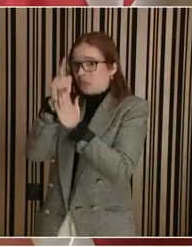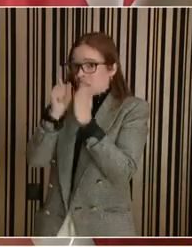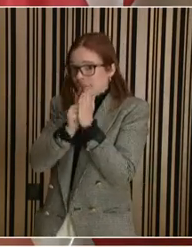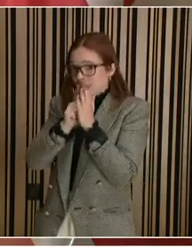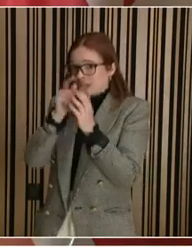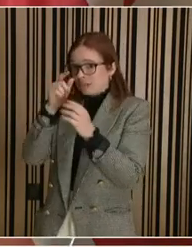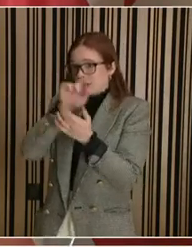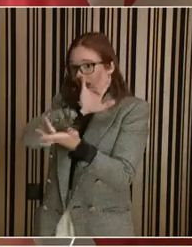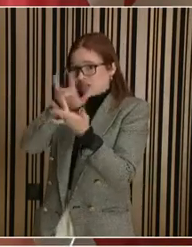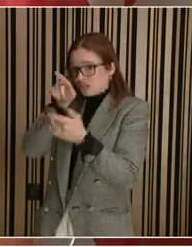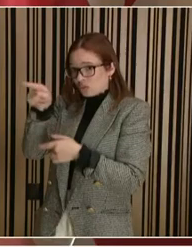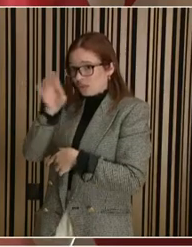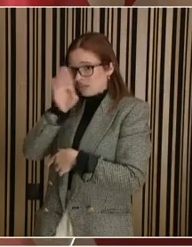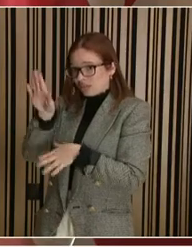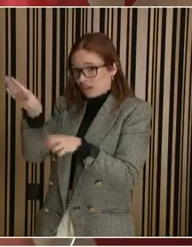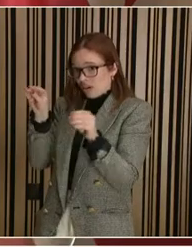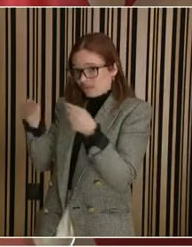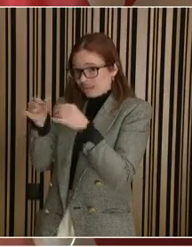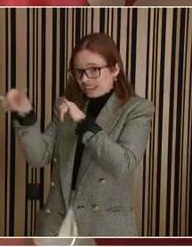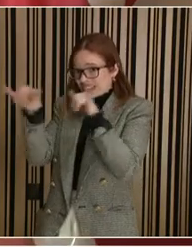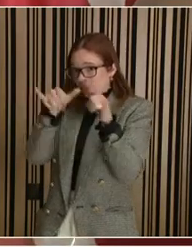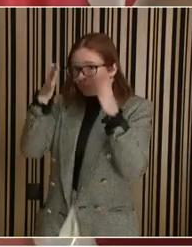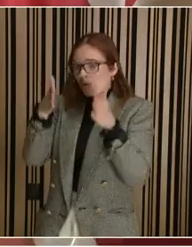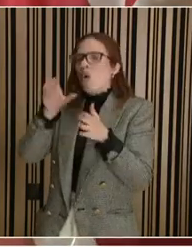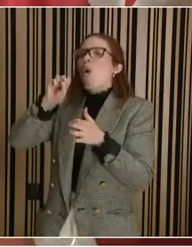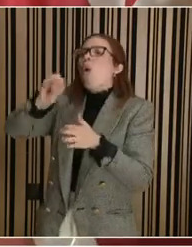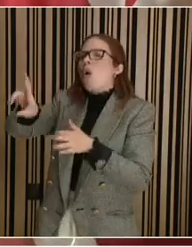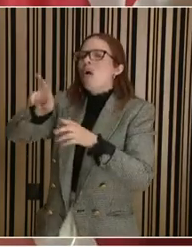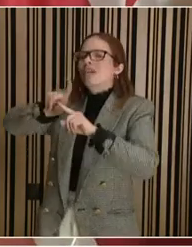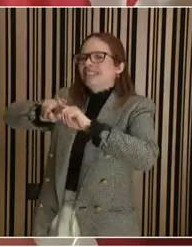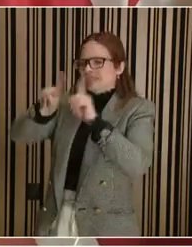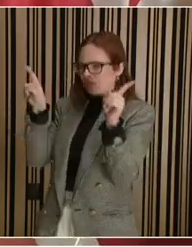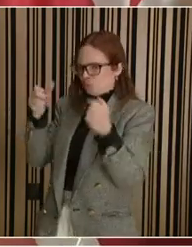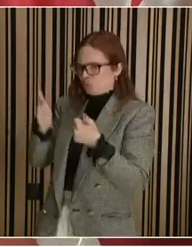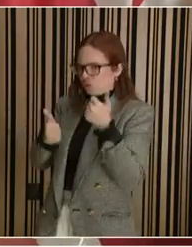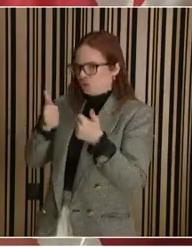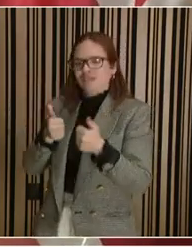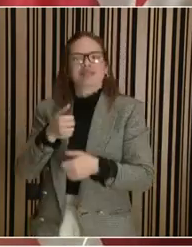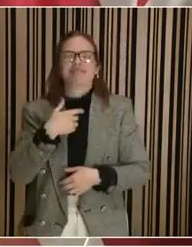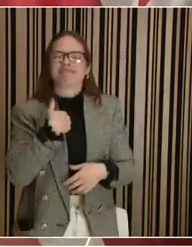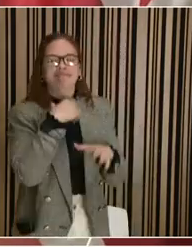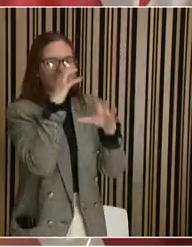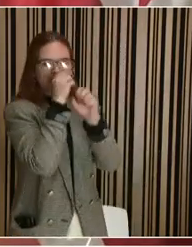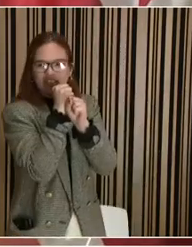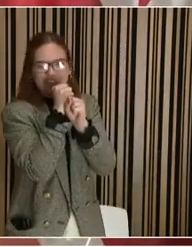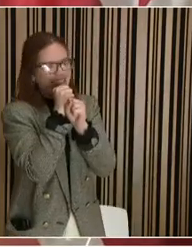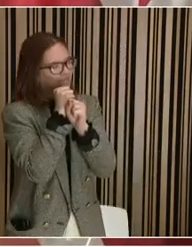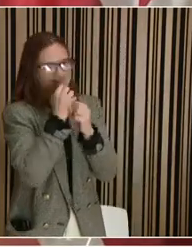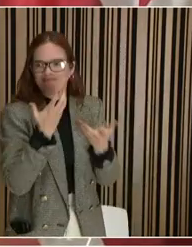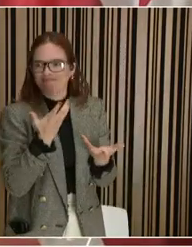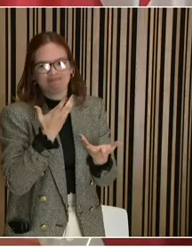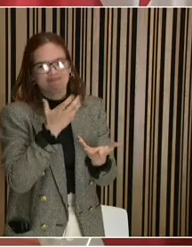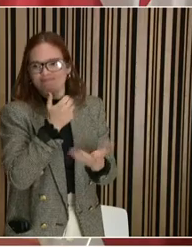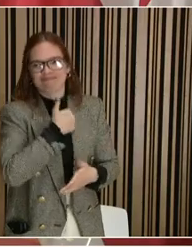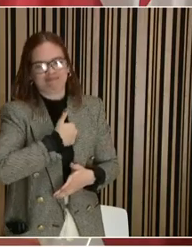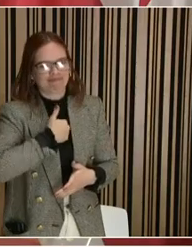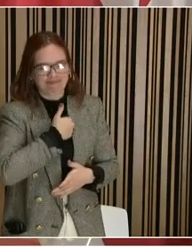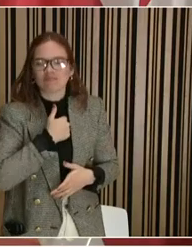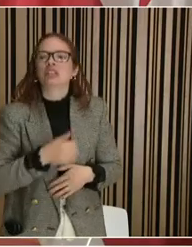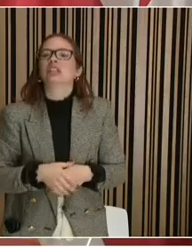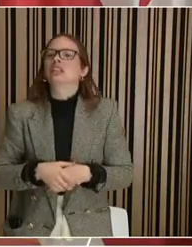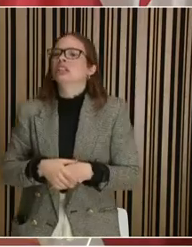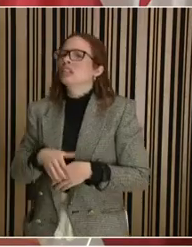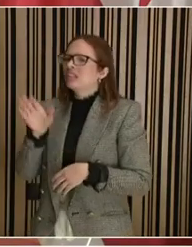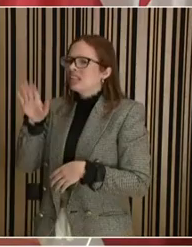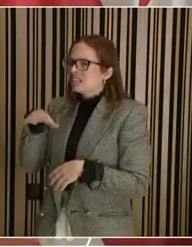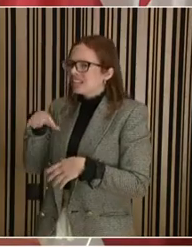your office preceding the complaint? I'm sorry, I cannot answer that. Okay, I'm sorry. I think you said it a moment ago, so I wanted